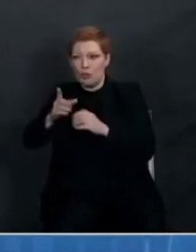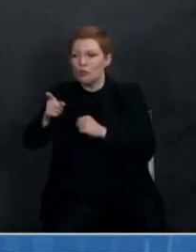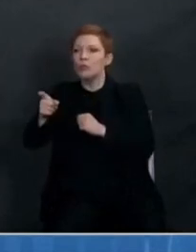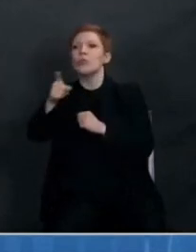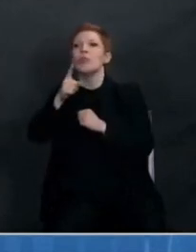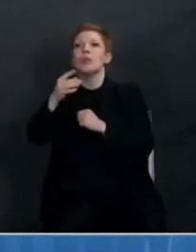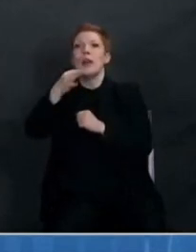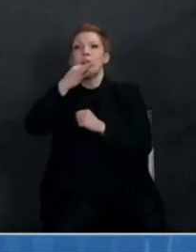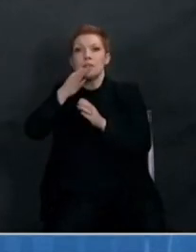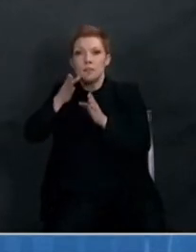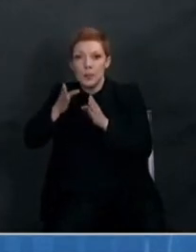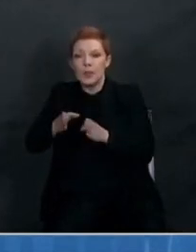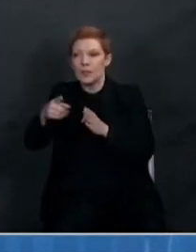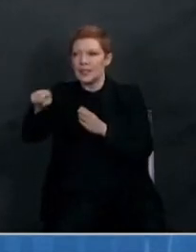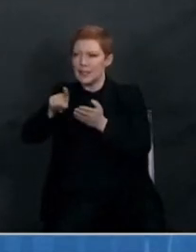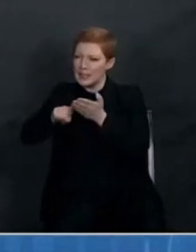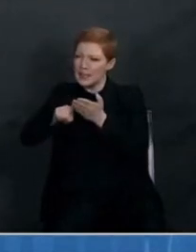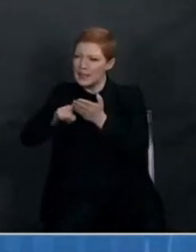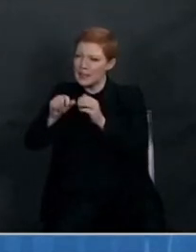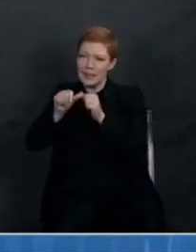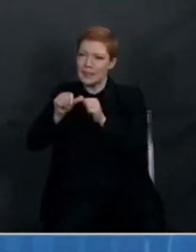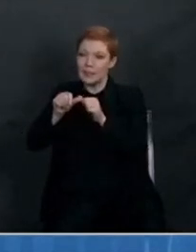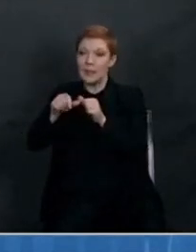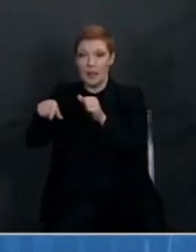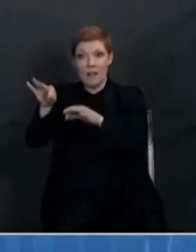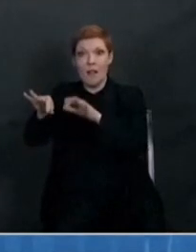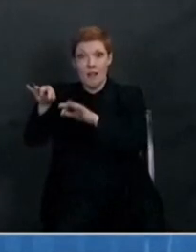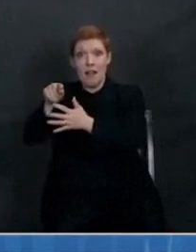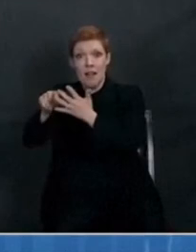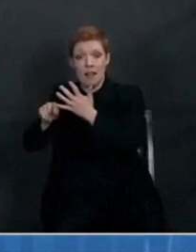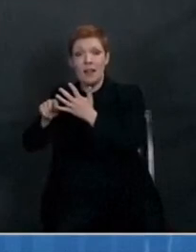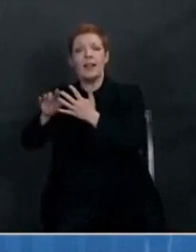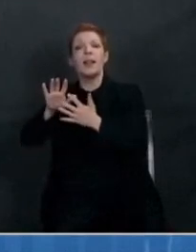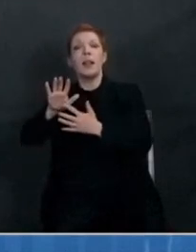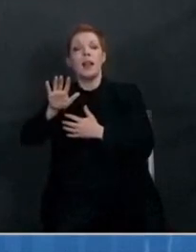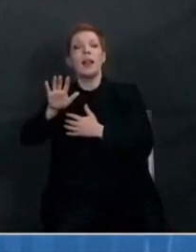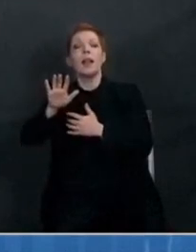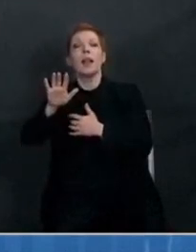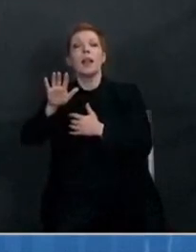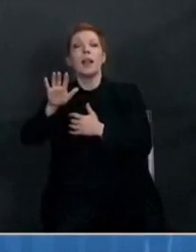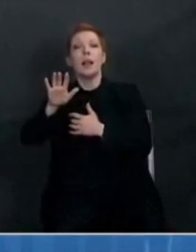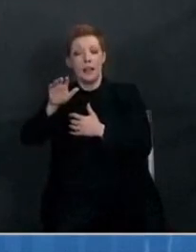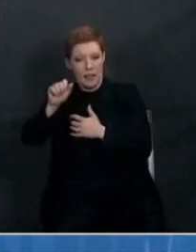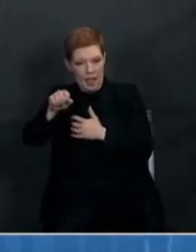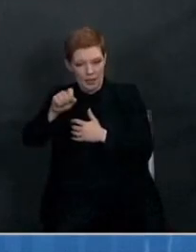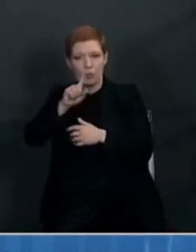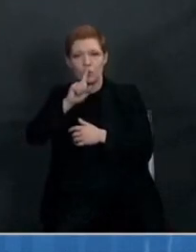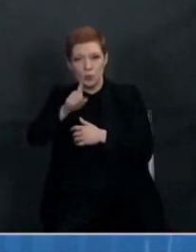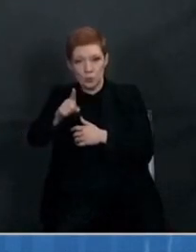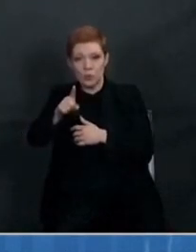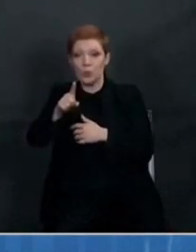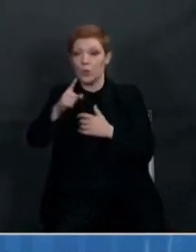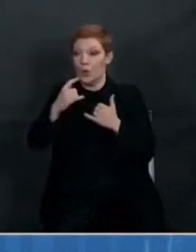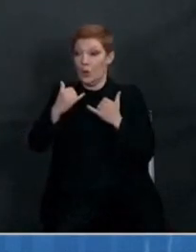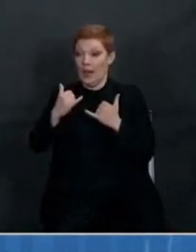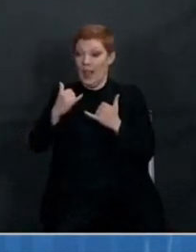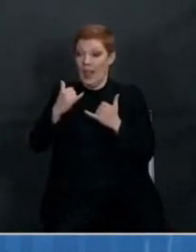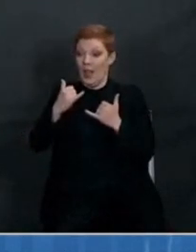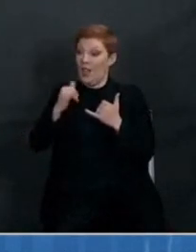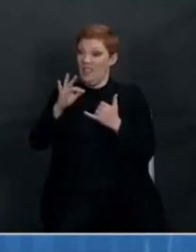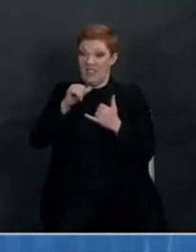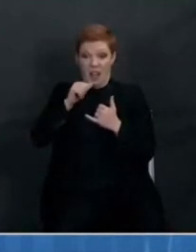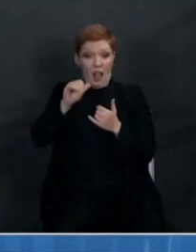inventors. And so I couldn't agree more that things that are not low cost and accessible don't do us all the